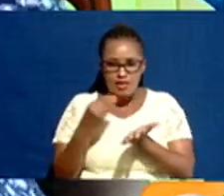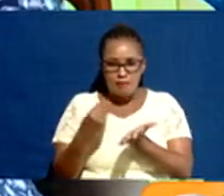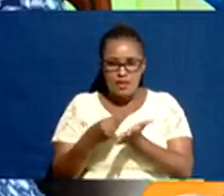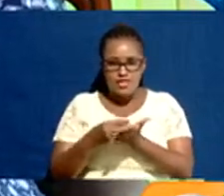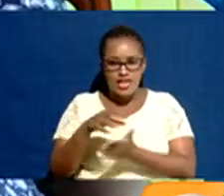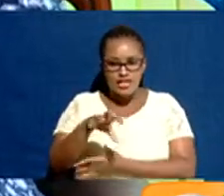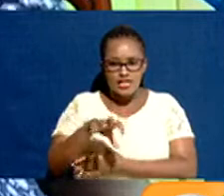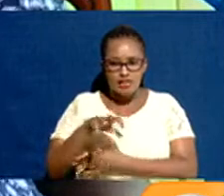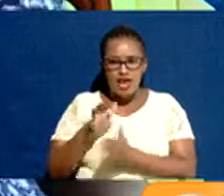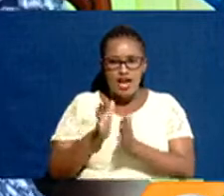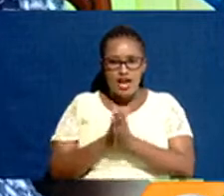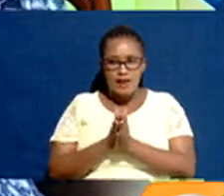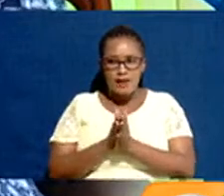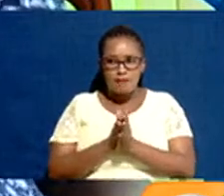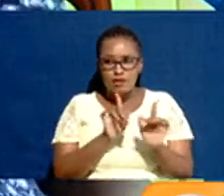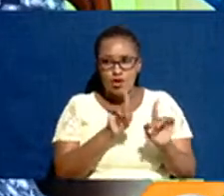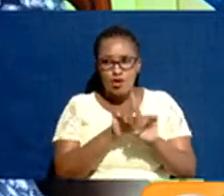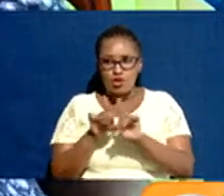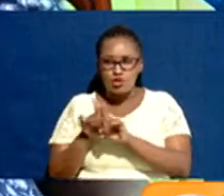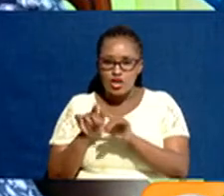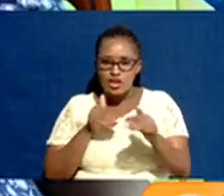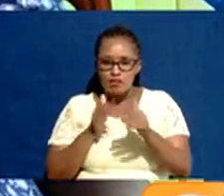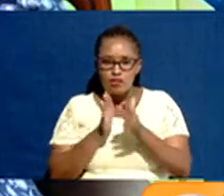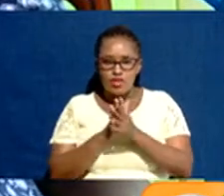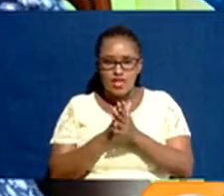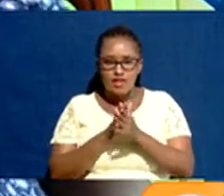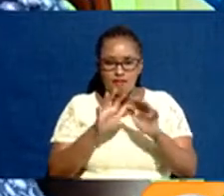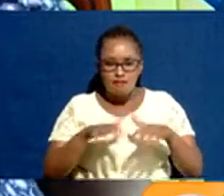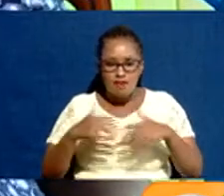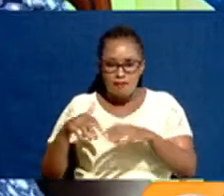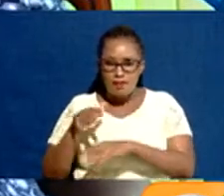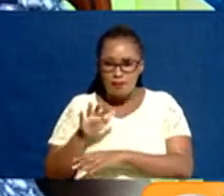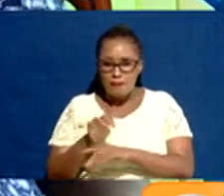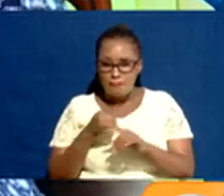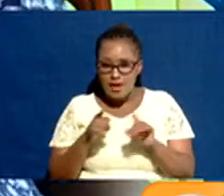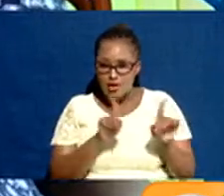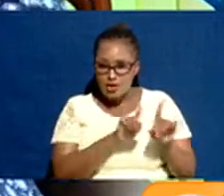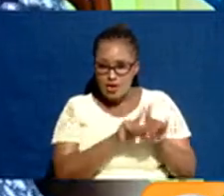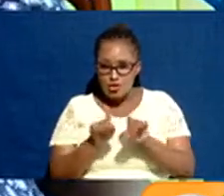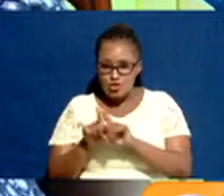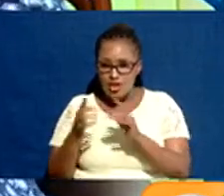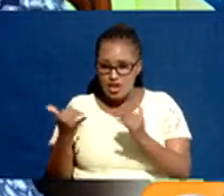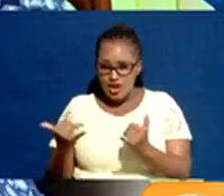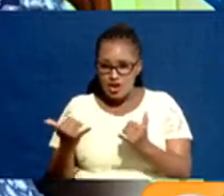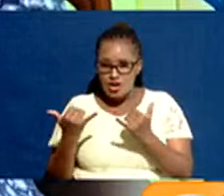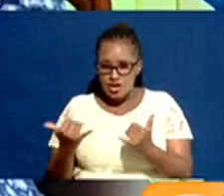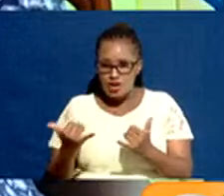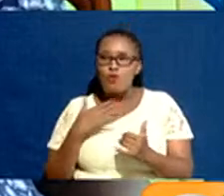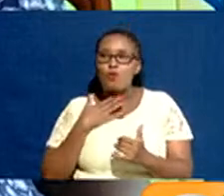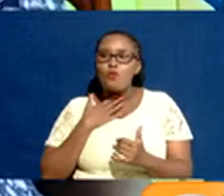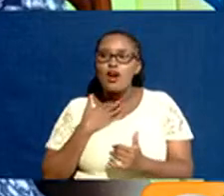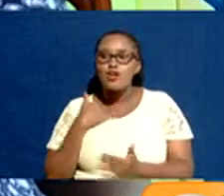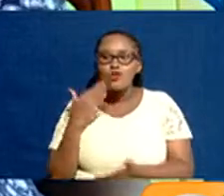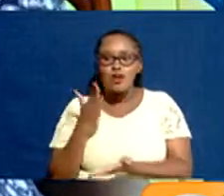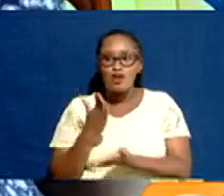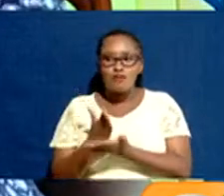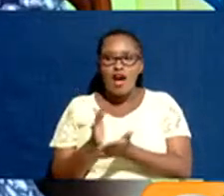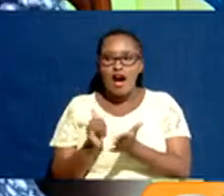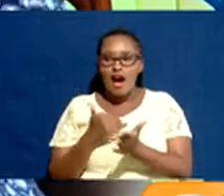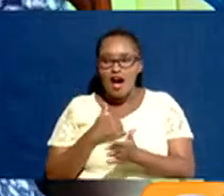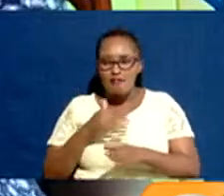Okay. And the bother of leaving their farms to go and queue for fertilizer. Thank you. But as we speak, I want to confirm that we have